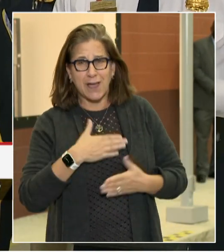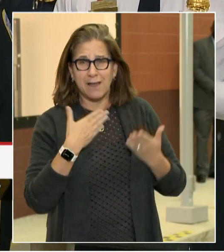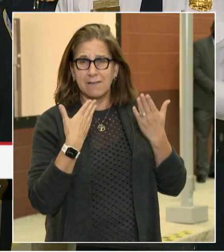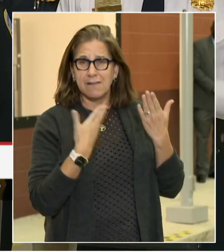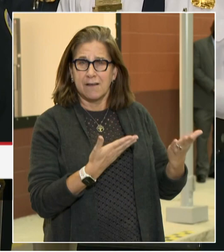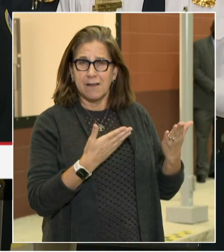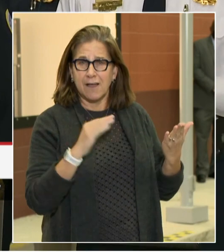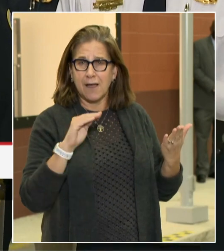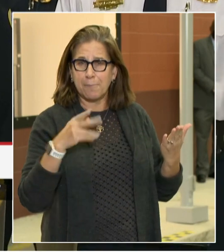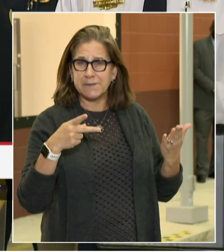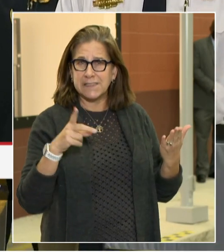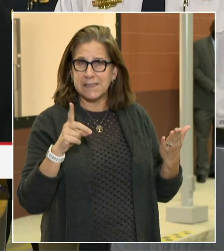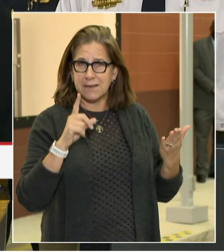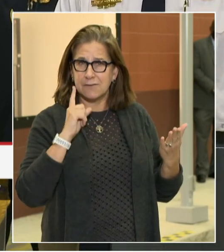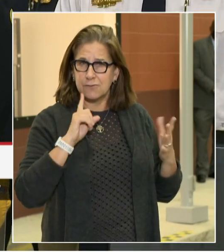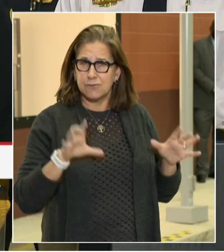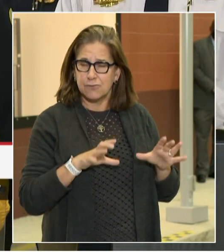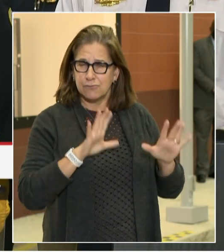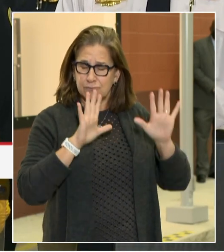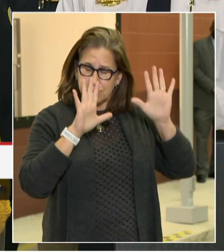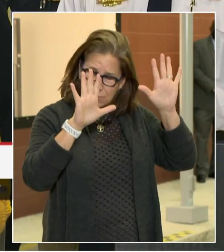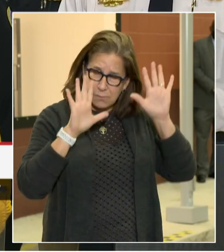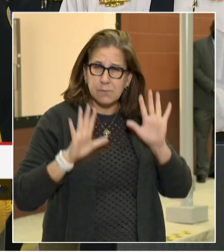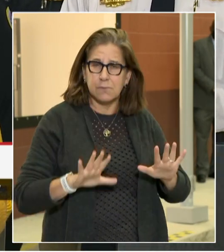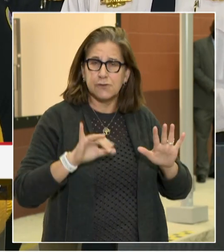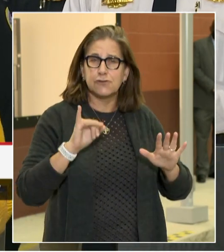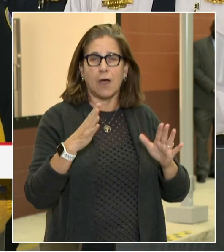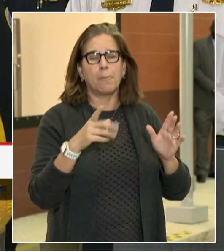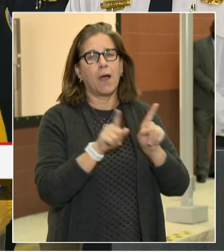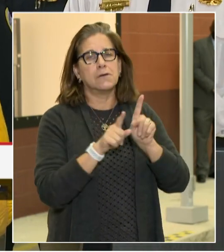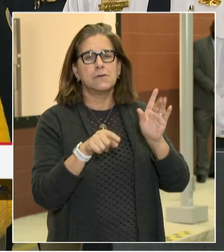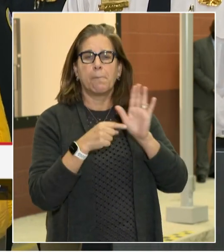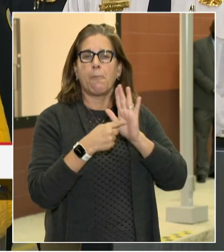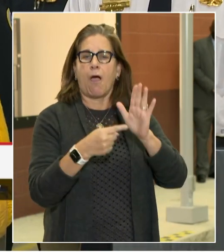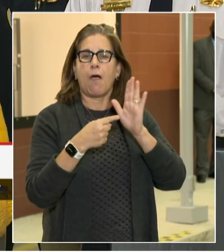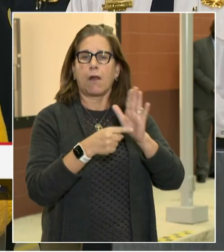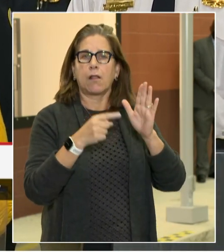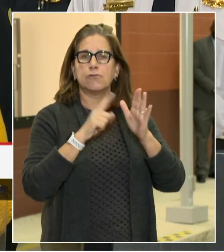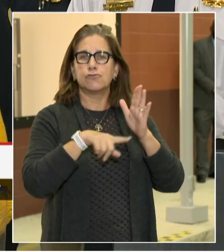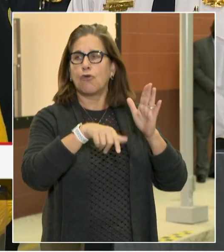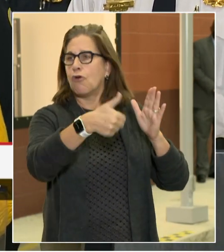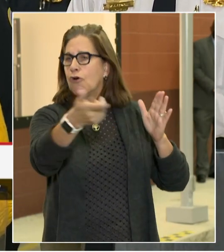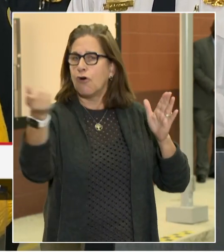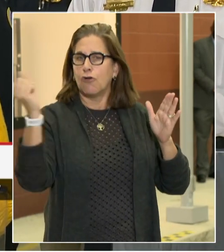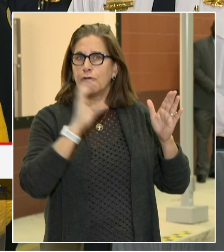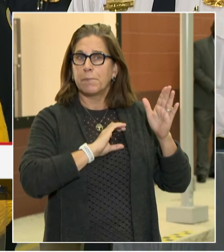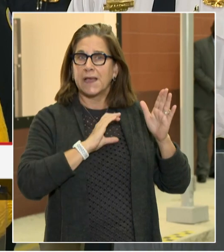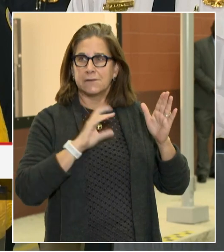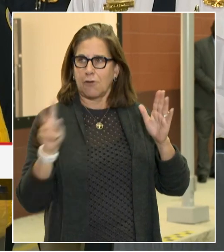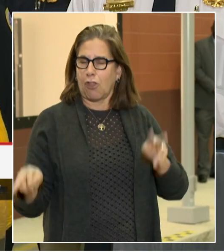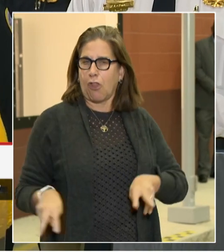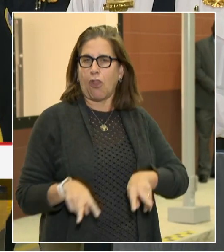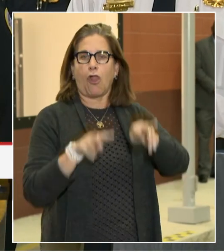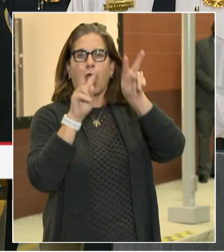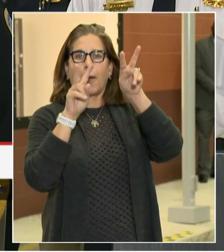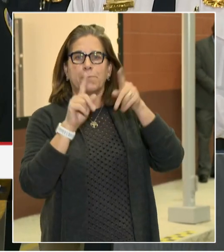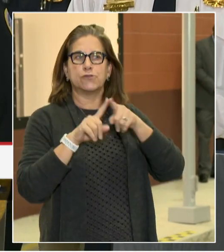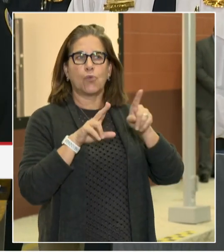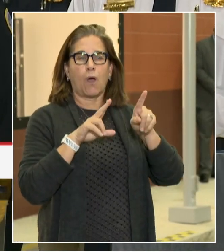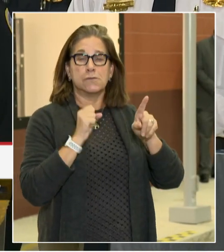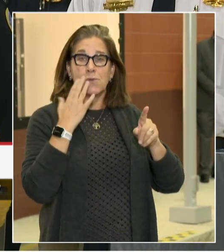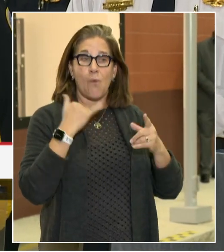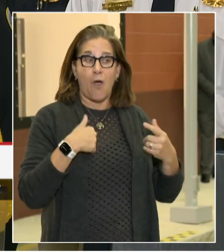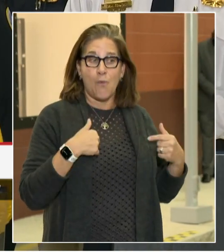our officers stay committed to building trust in our communities. The Metropolitan